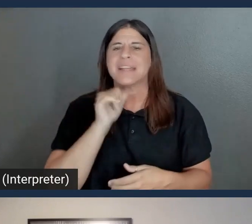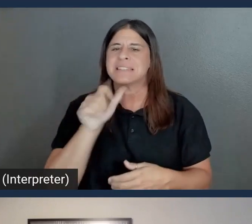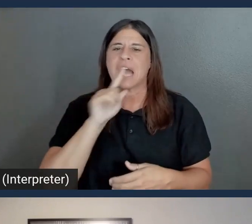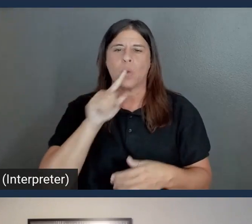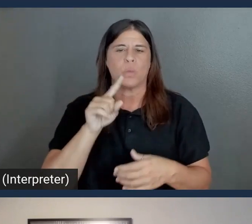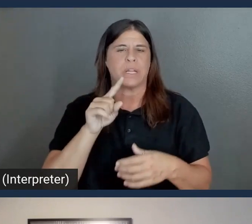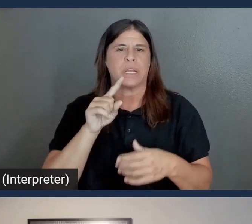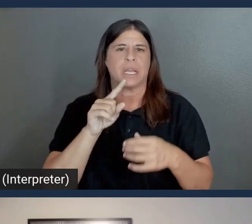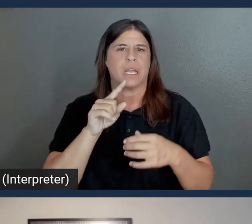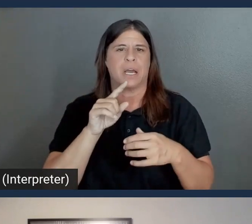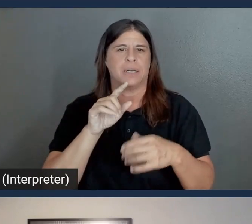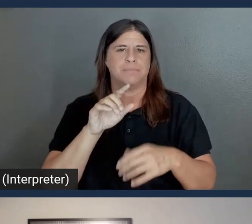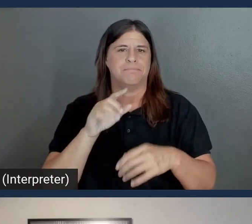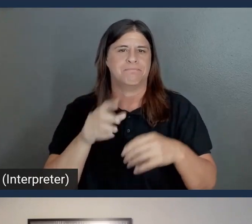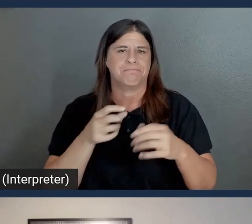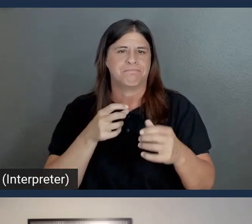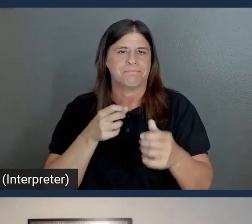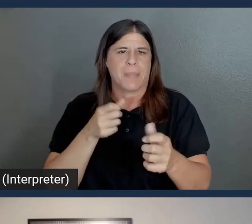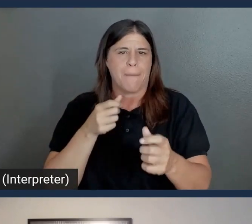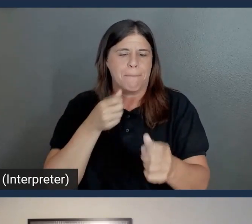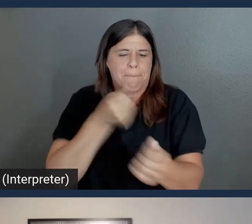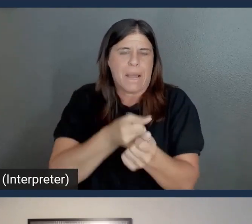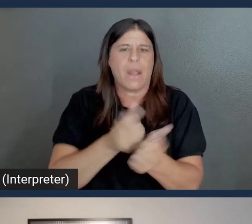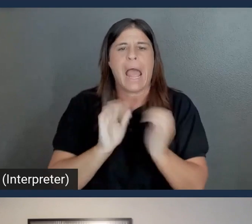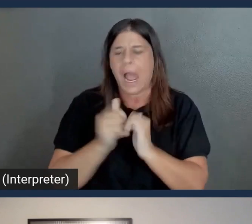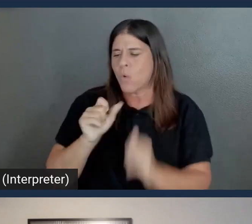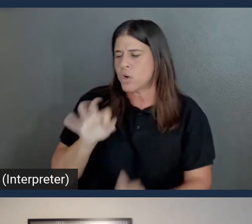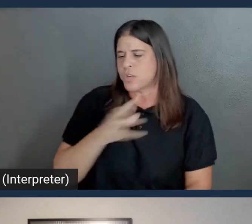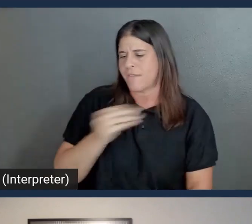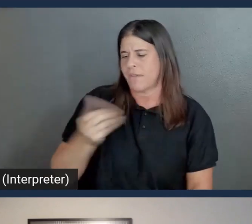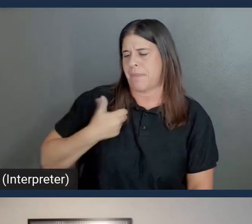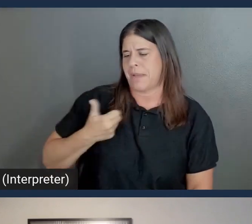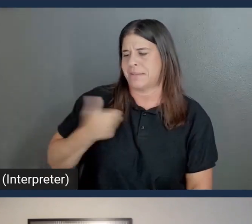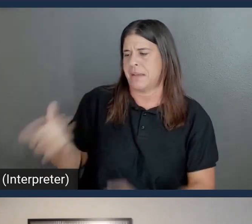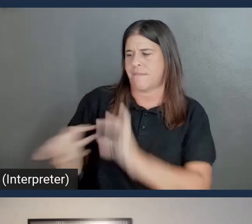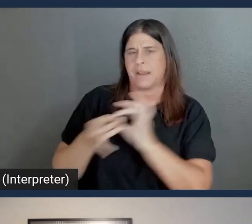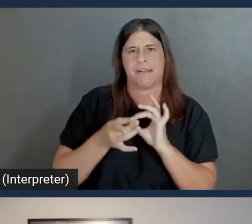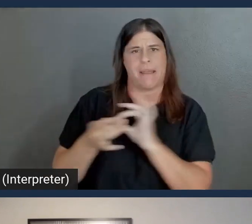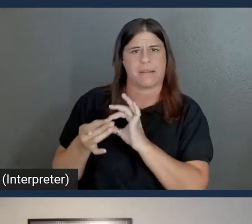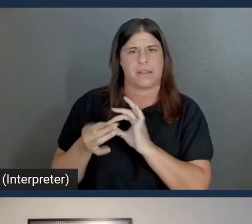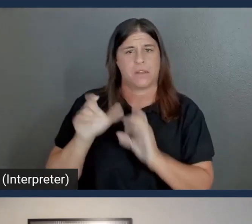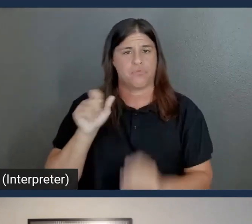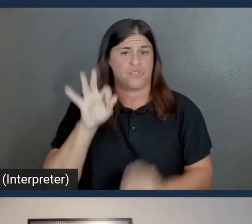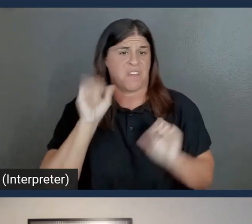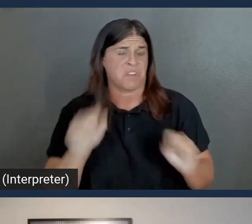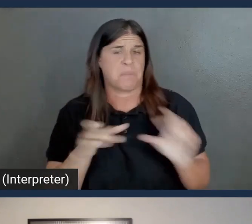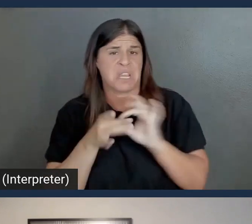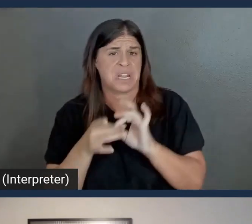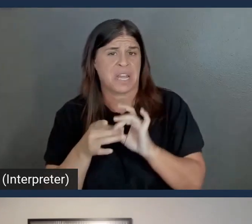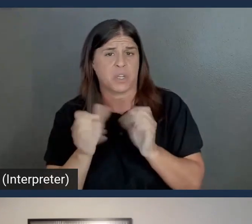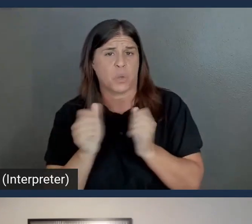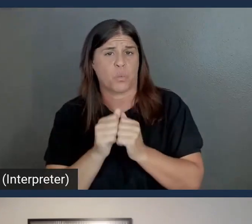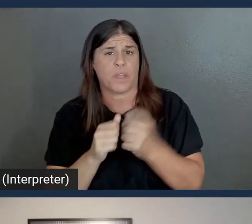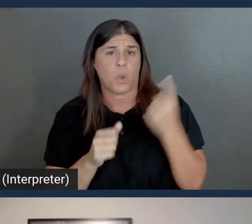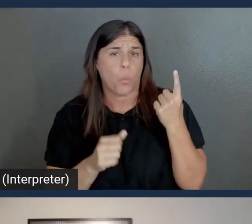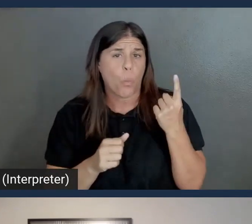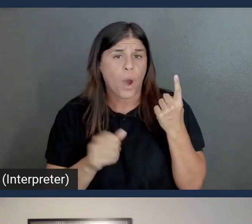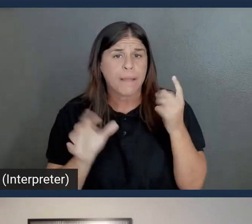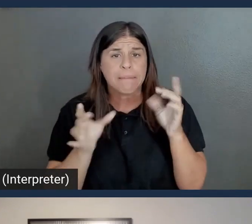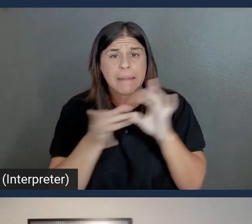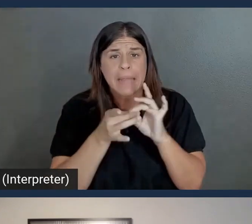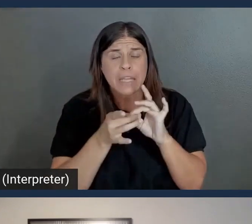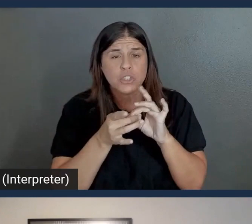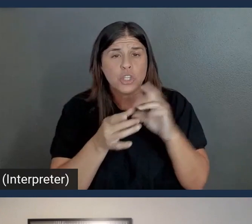recursive traversal. So something like, how are Jeff and I connected? Well, Jeff and I could be connected via, one connection,